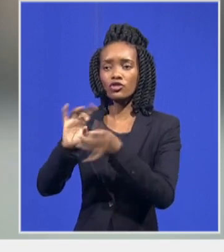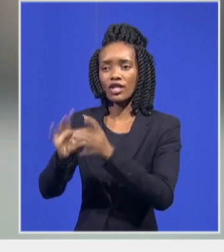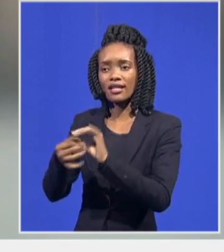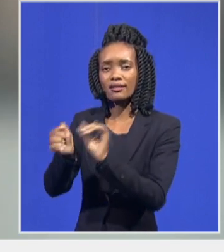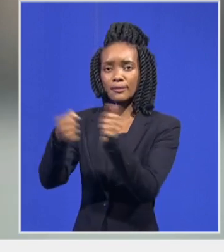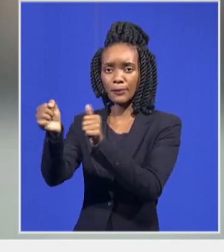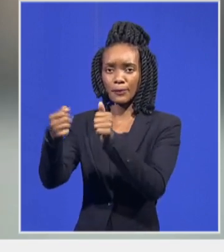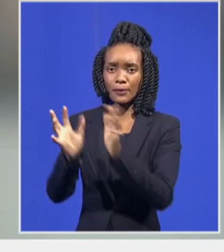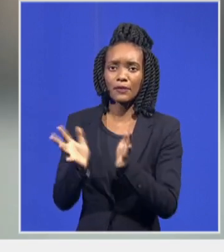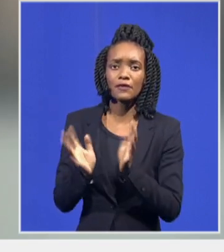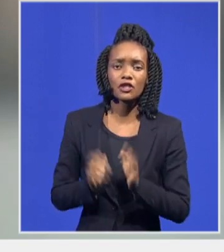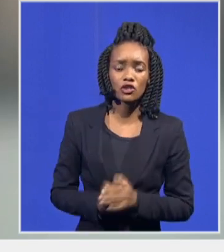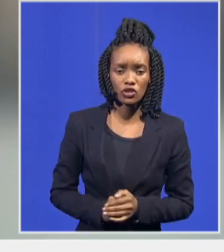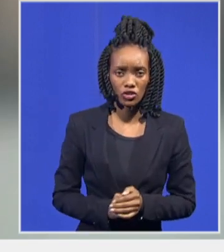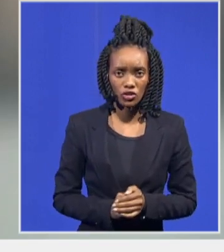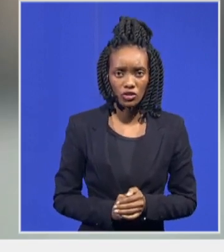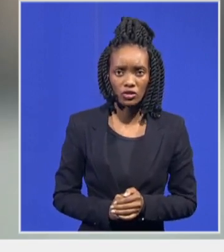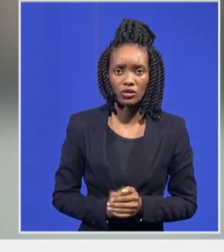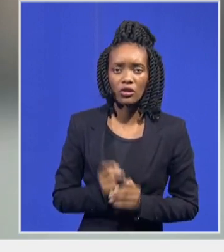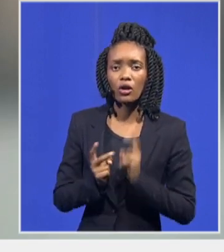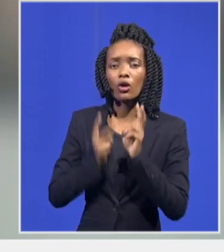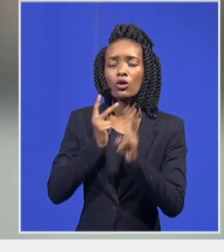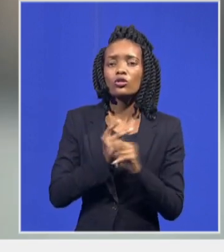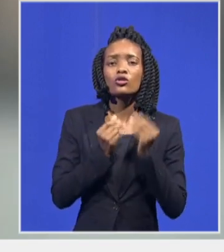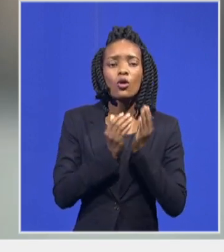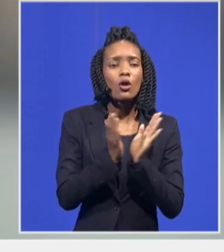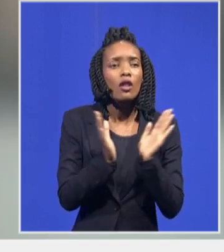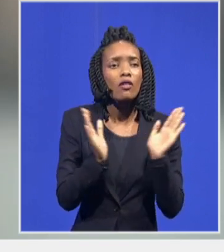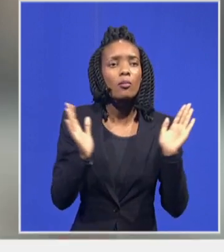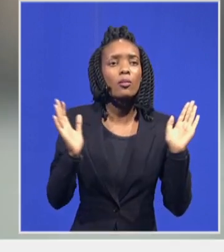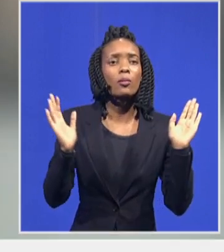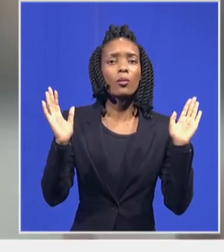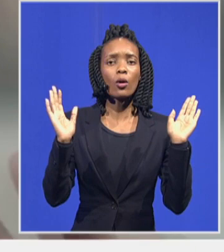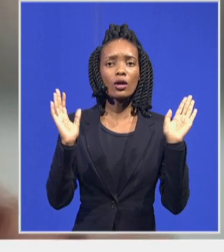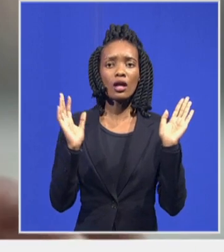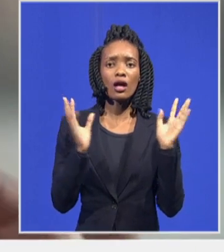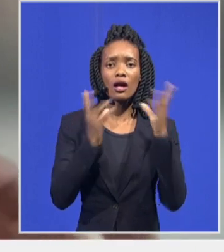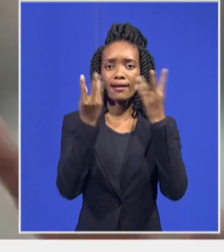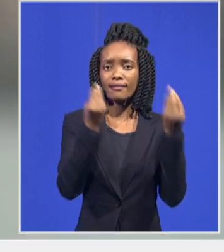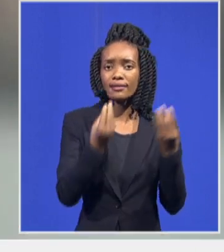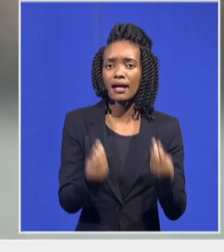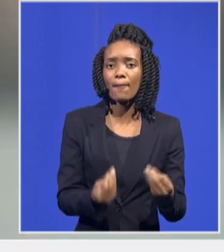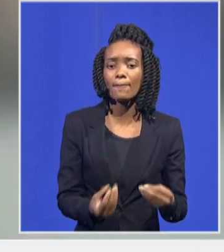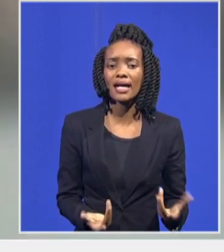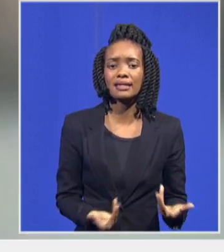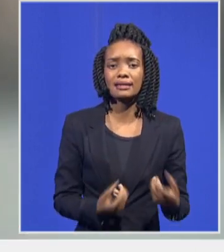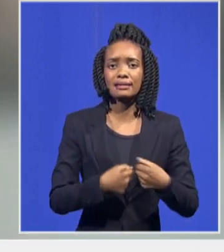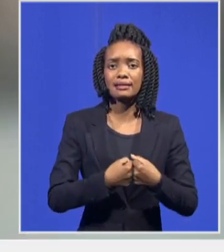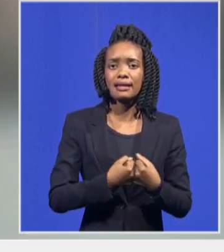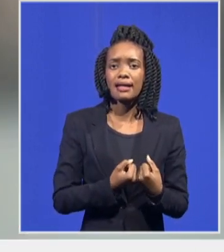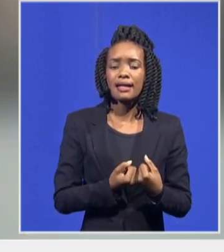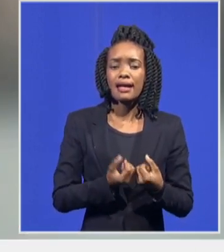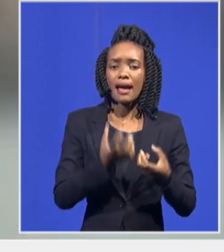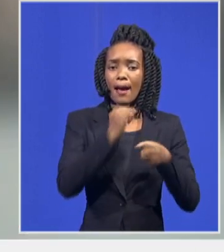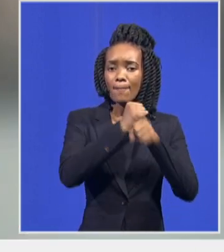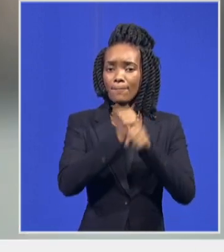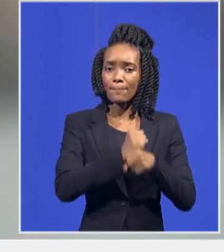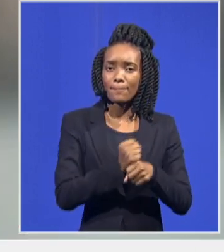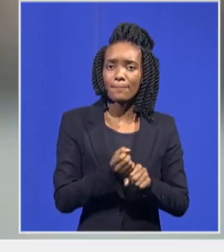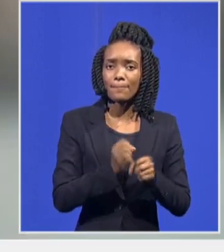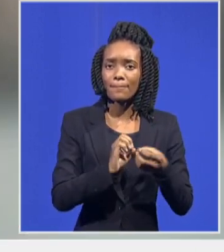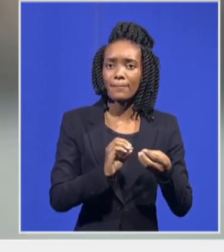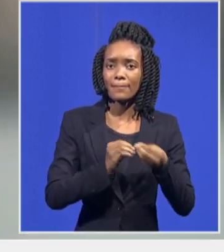let alone, the much broader numbers of mechanics and petrol station